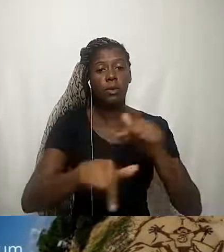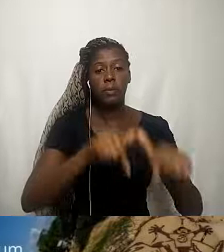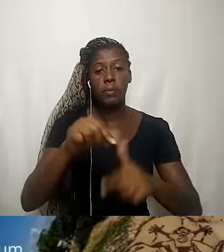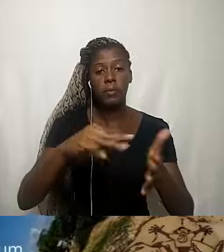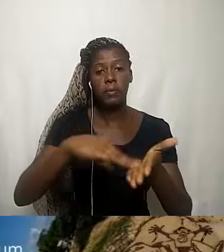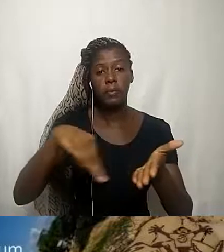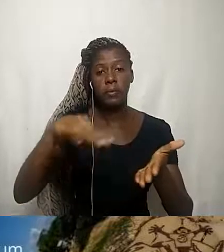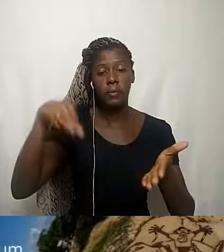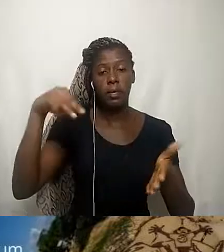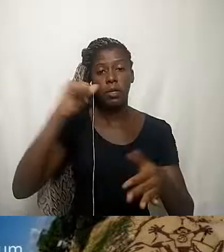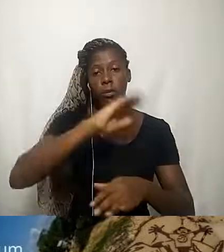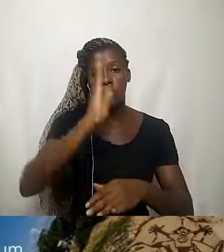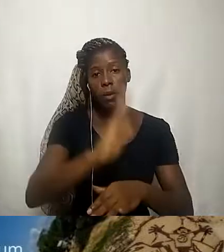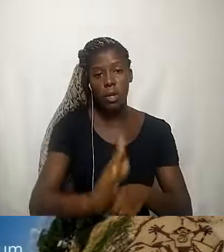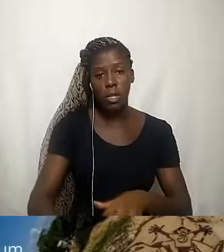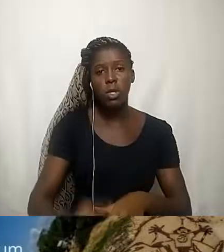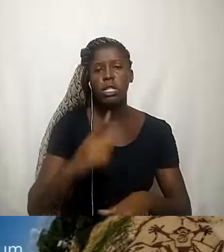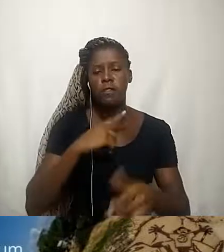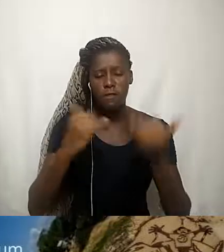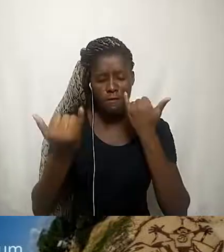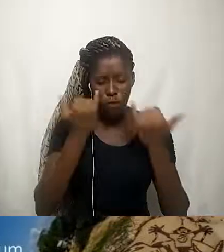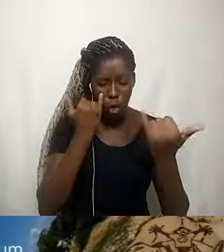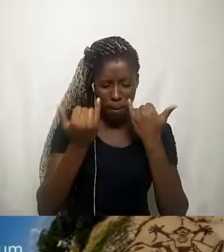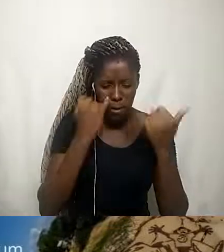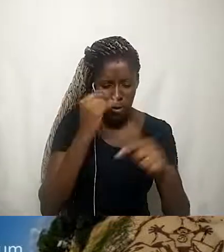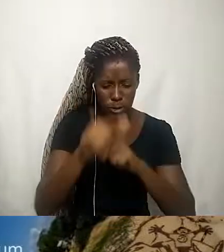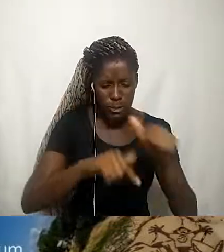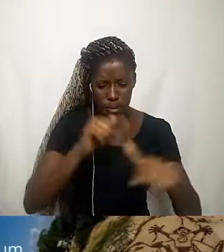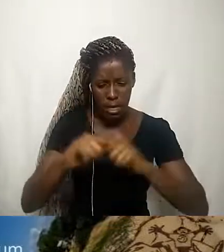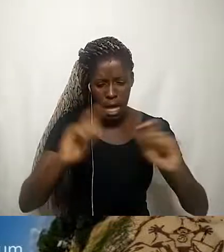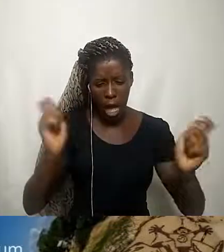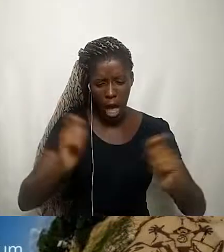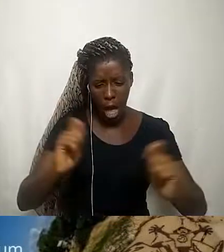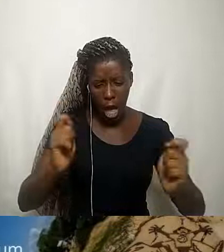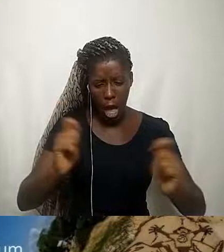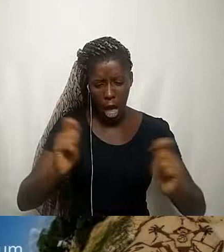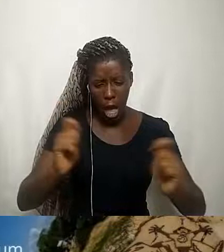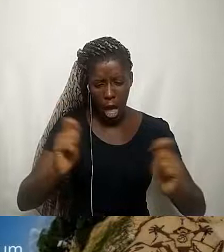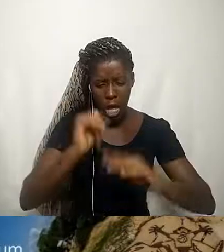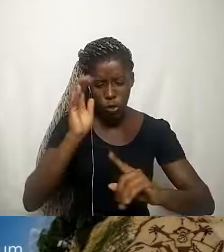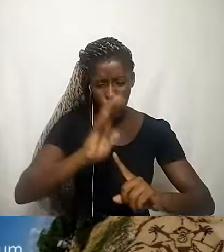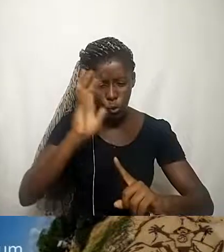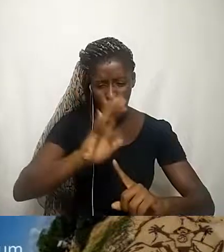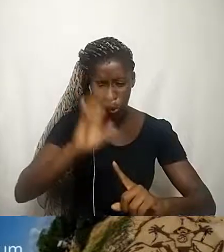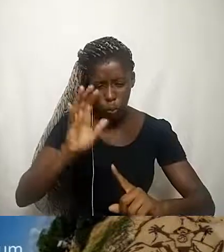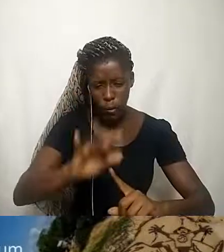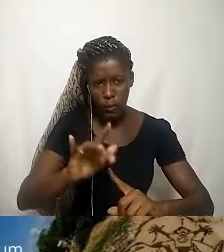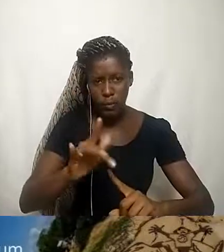the Meros do Brazil action that gathered all the information and knowledge and their ability to